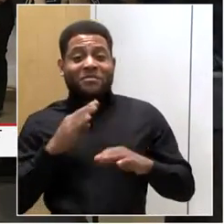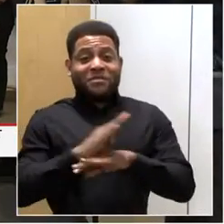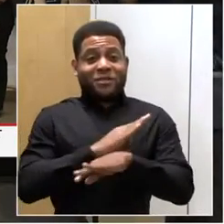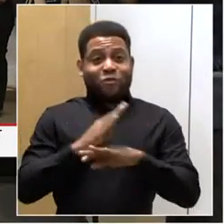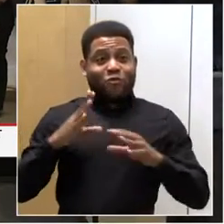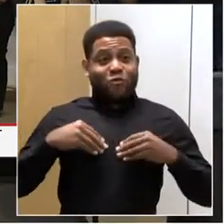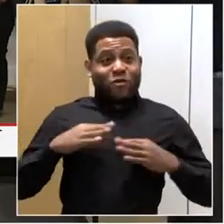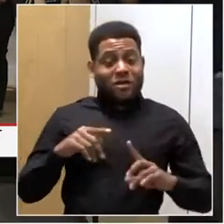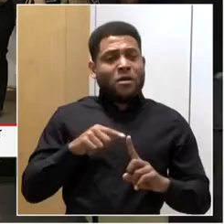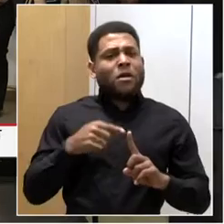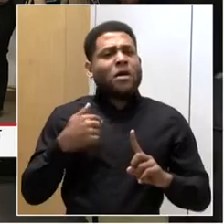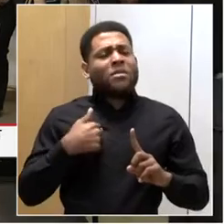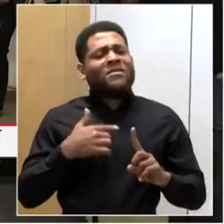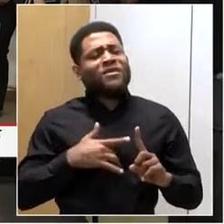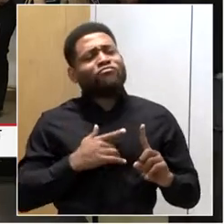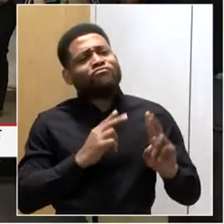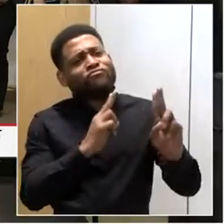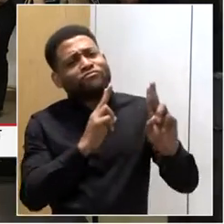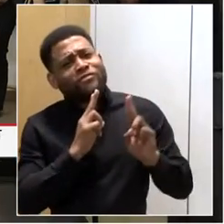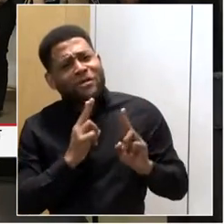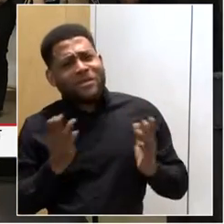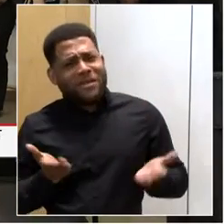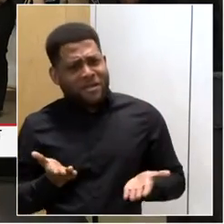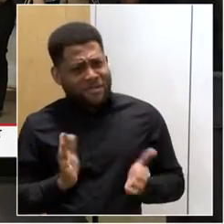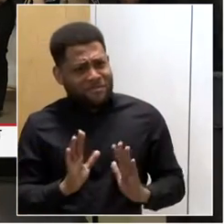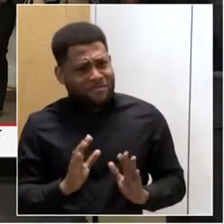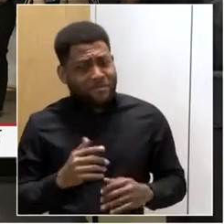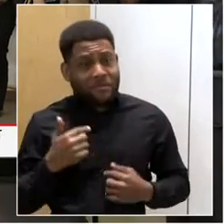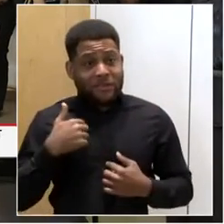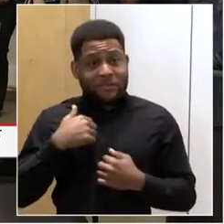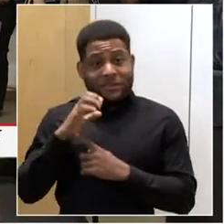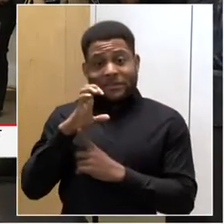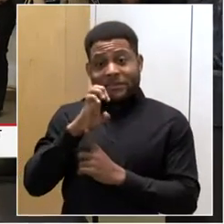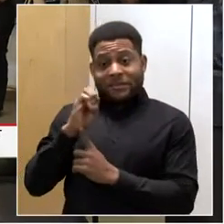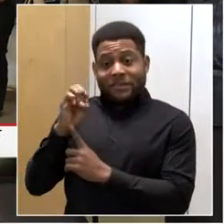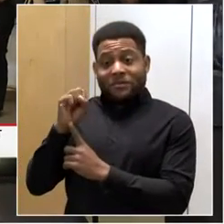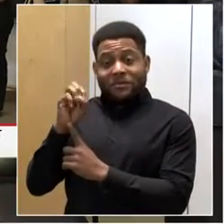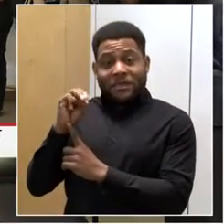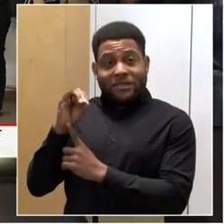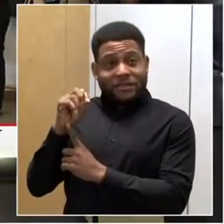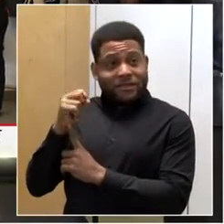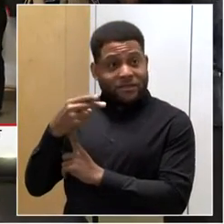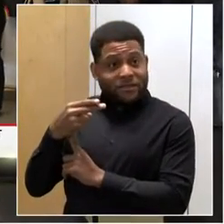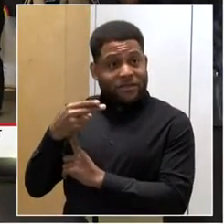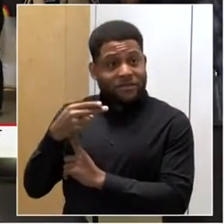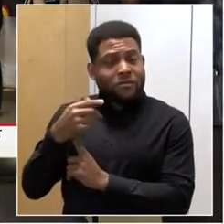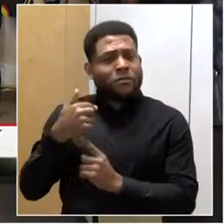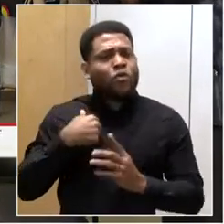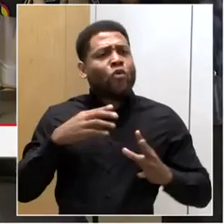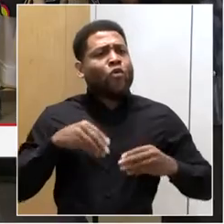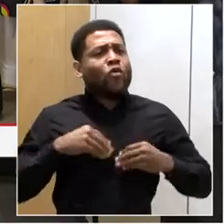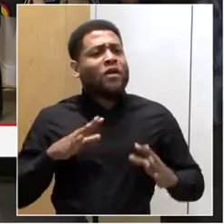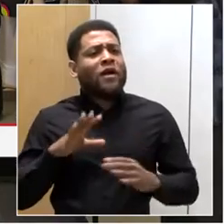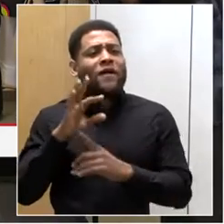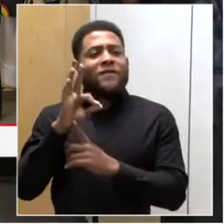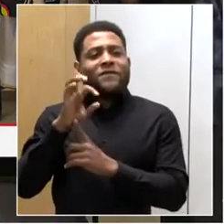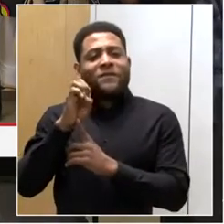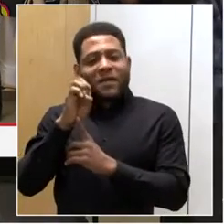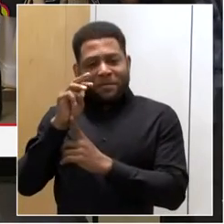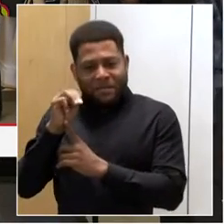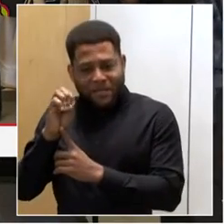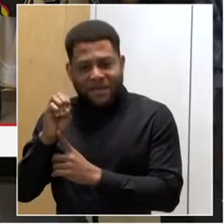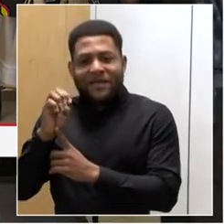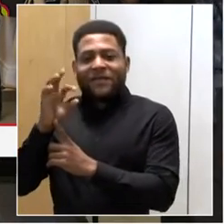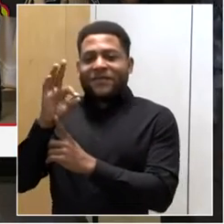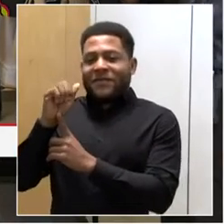today. My name is C. Smith, and I'm the CEO of Femme Fatale DC, a grassroots retail venture that transcends the traditional boundaries